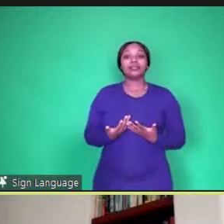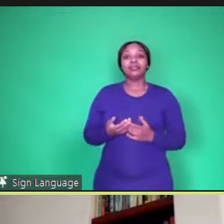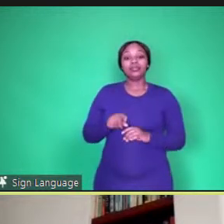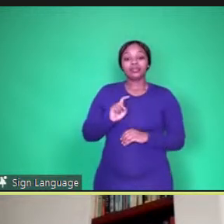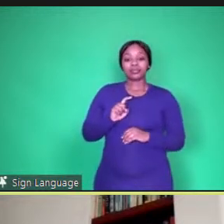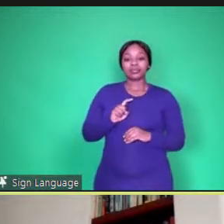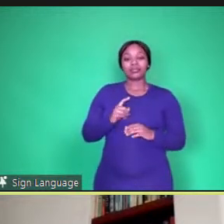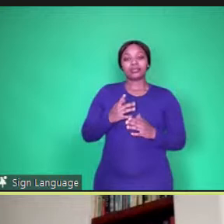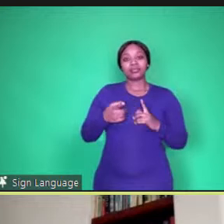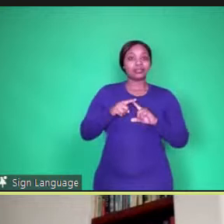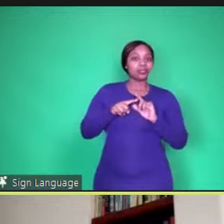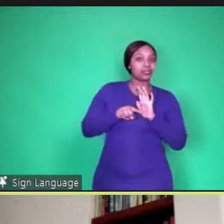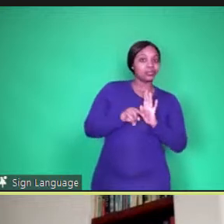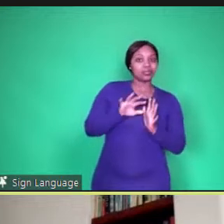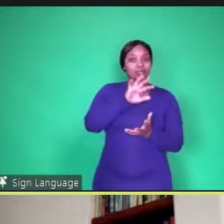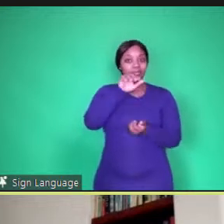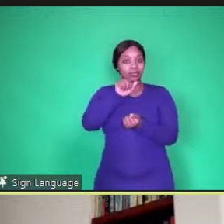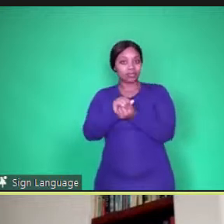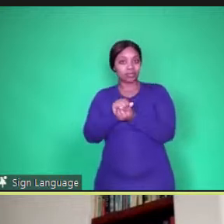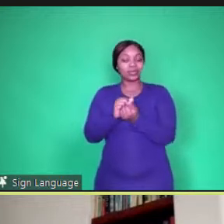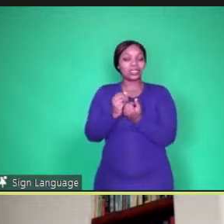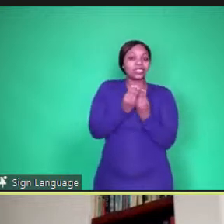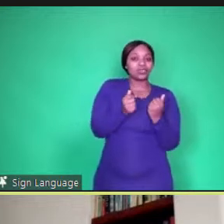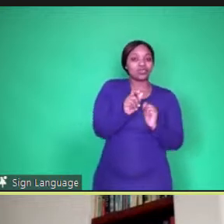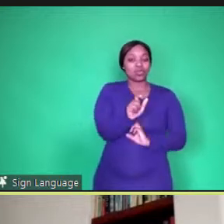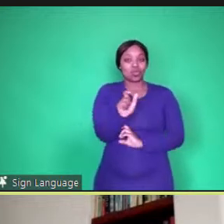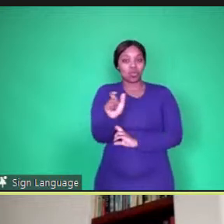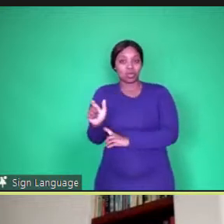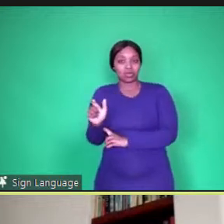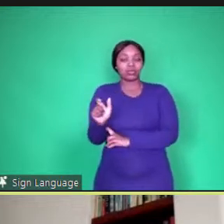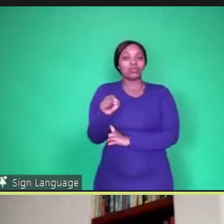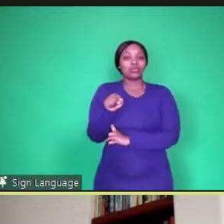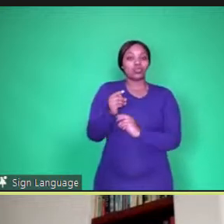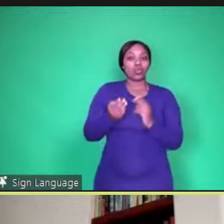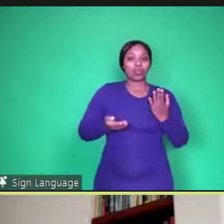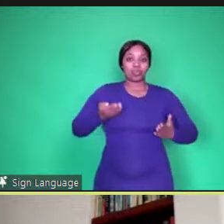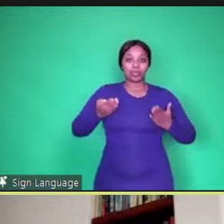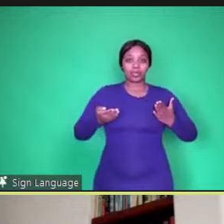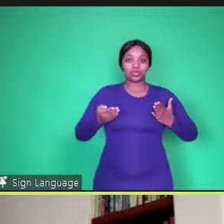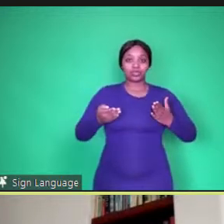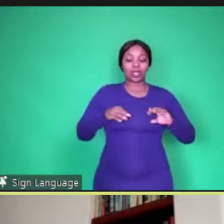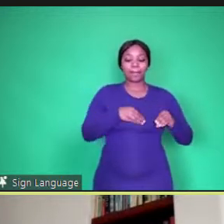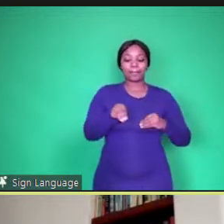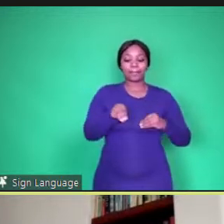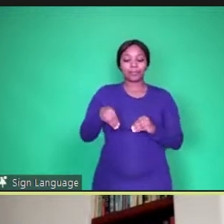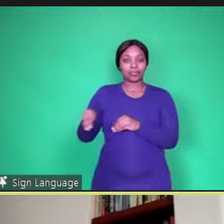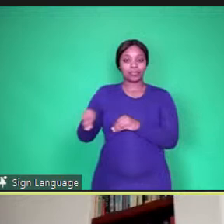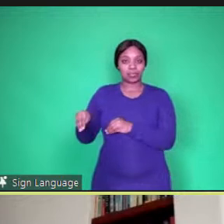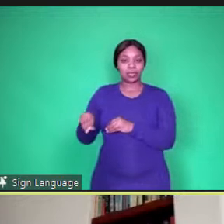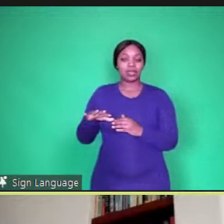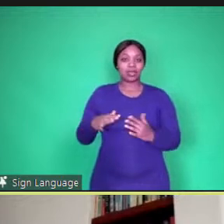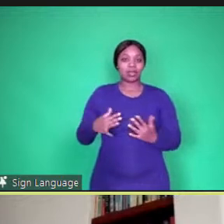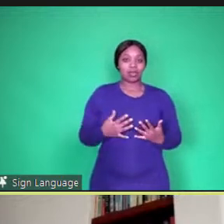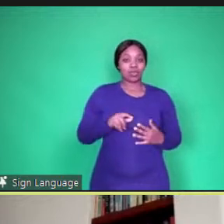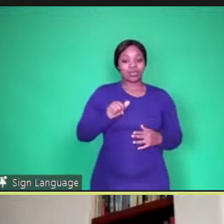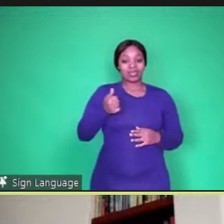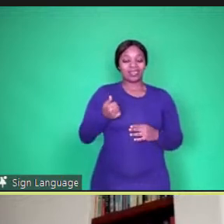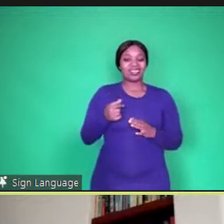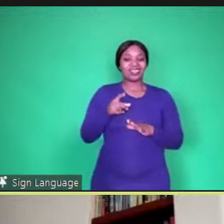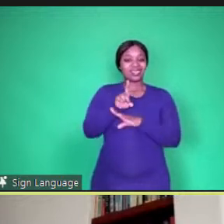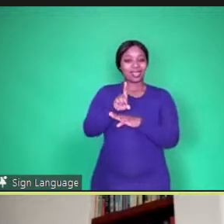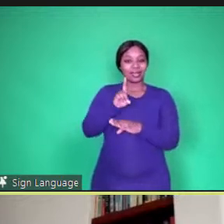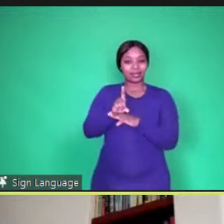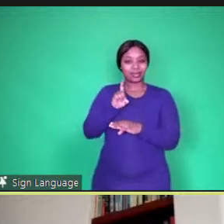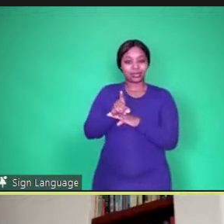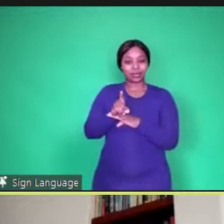briefly to conclude, just a few words about measuring mobility and translocality. The NIDS CRAM data are distinctive because they